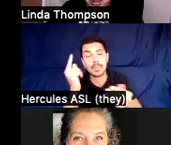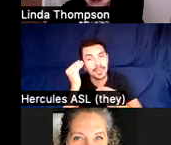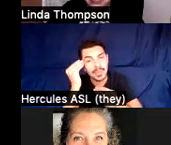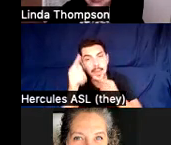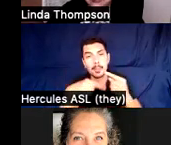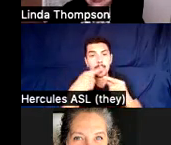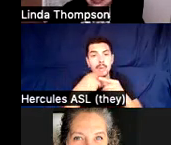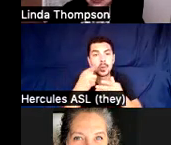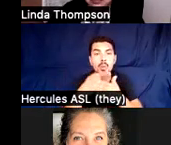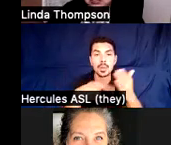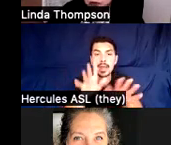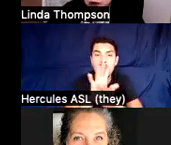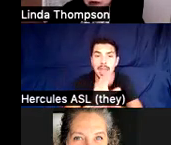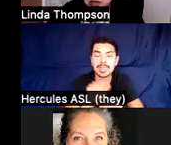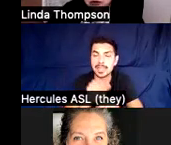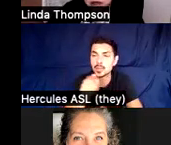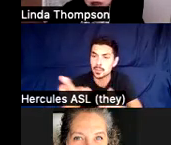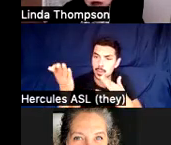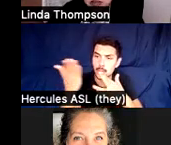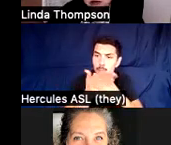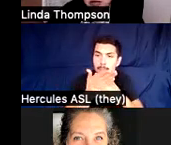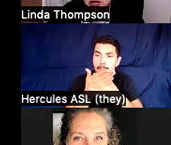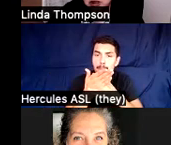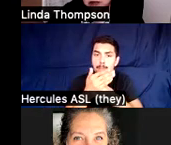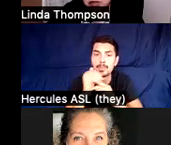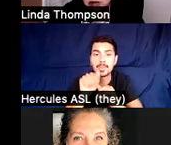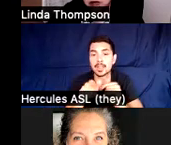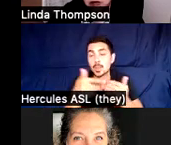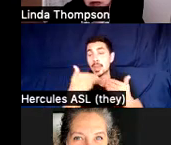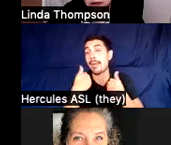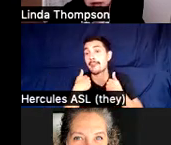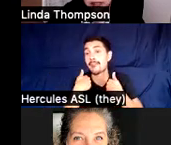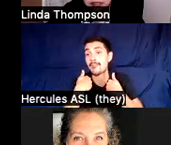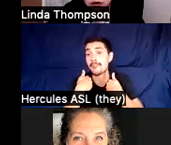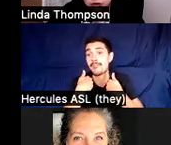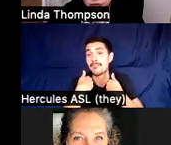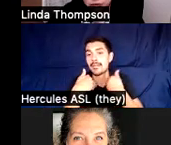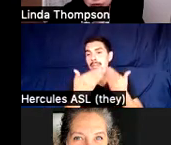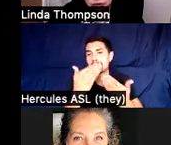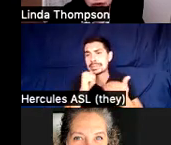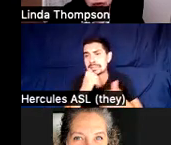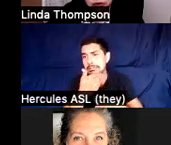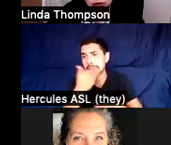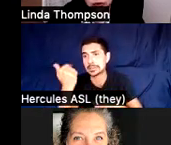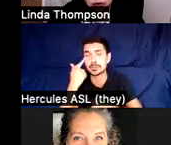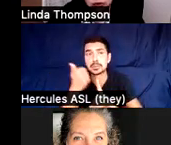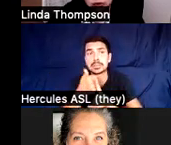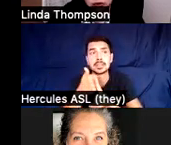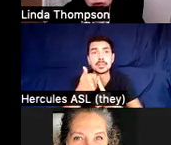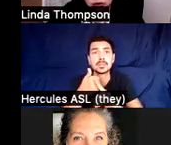what habits can you interrupt that you have that might not be the best for you.